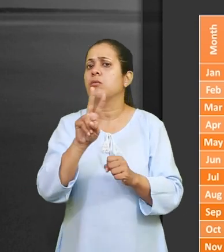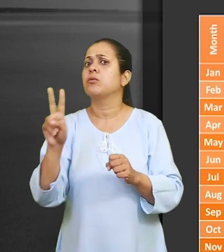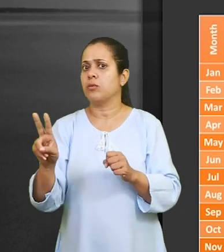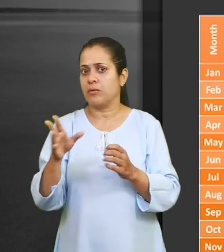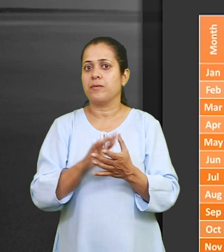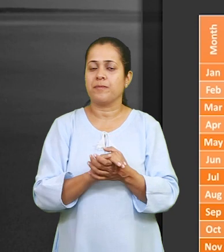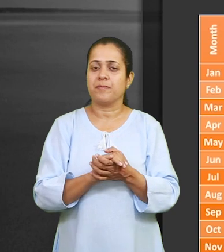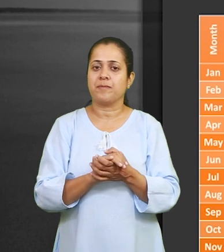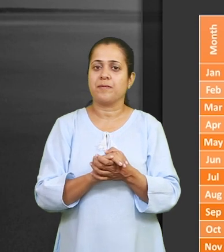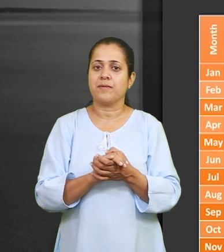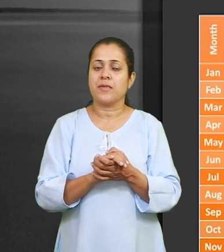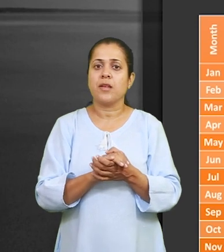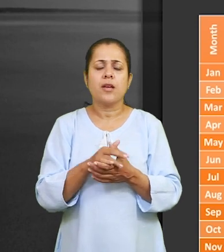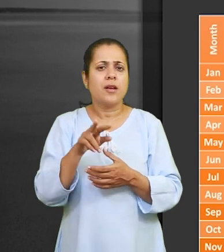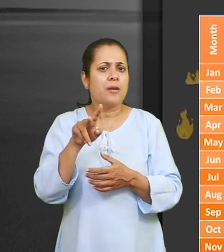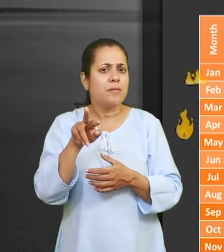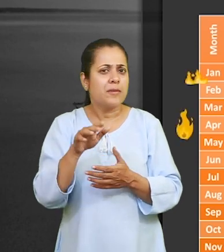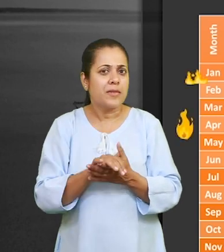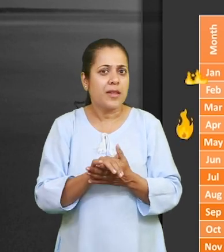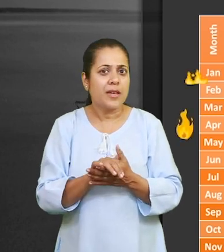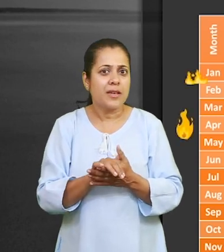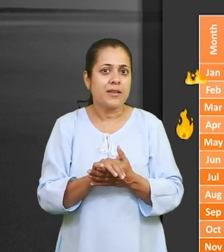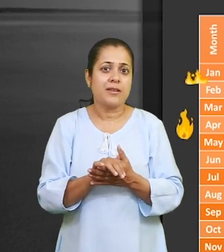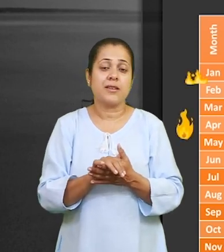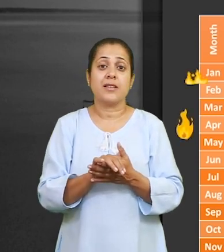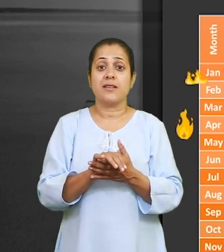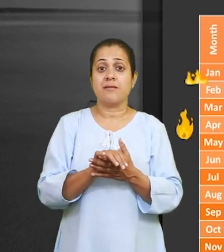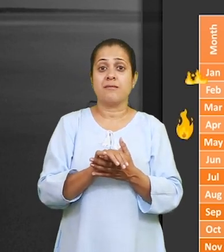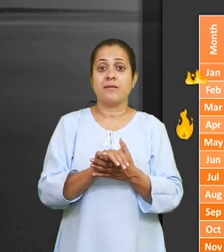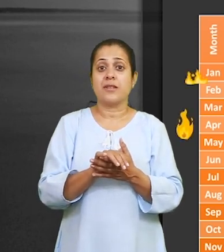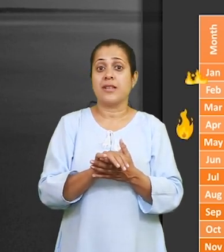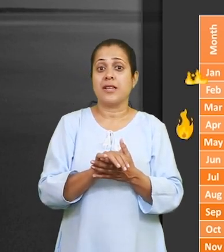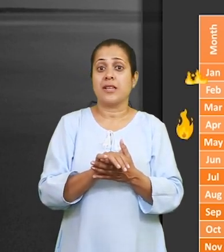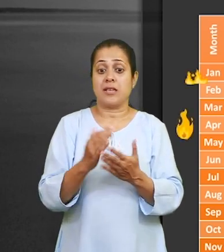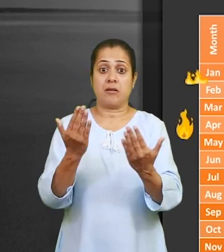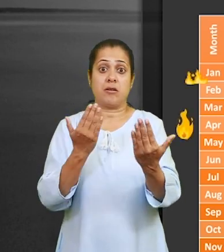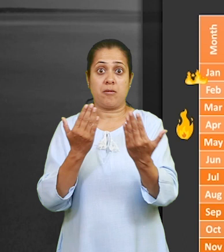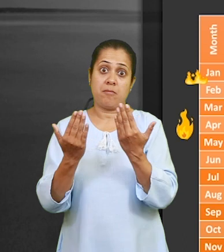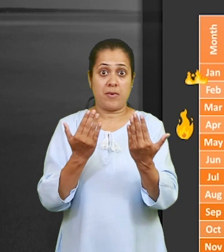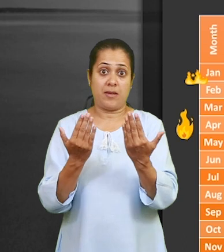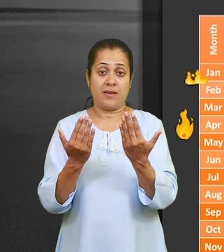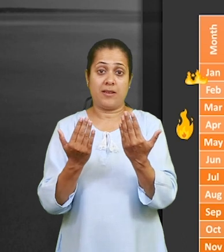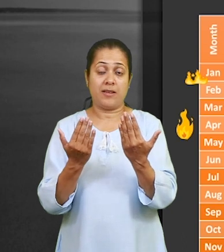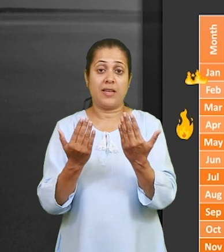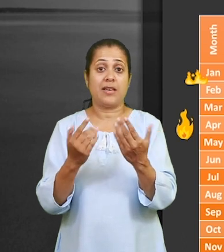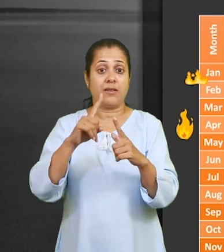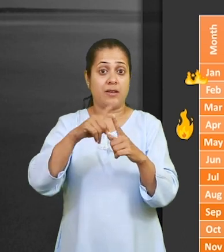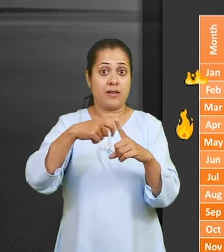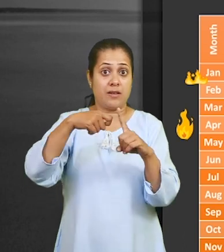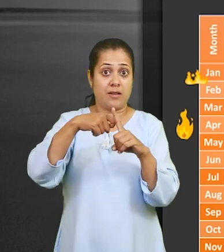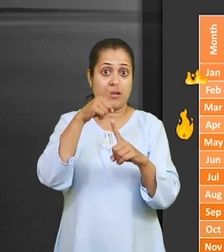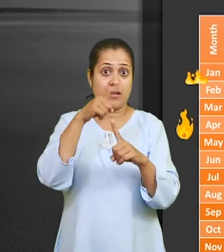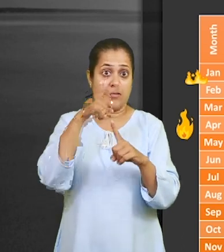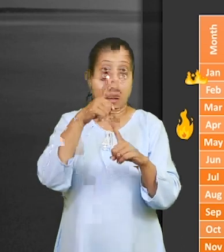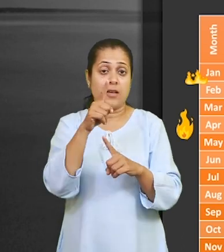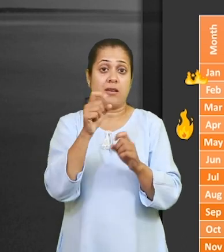22. Which means we can say that comparatively Jammu and Kashmir